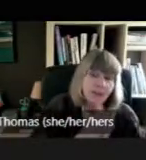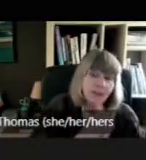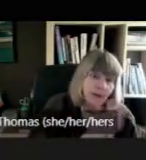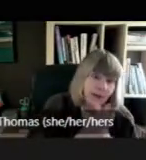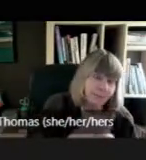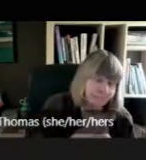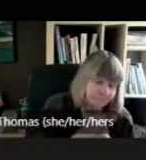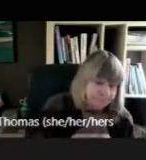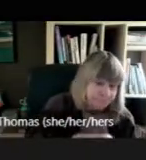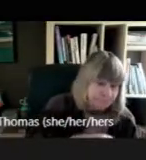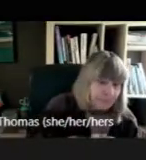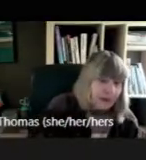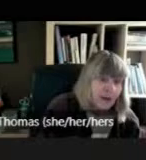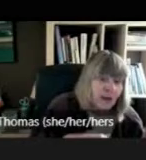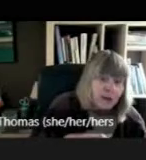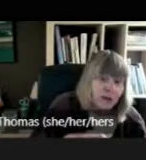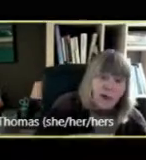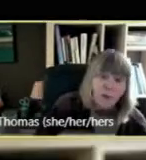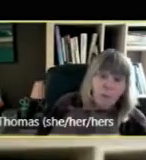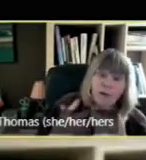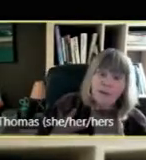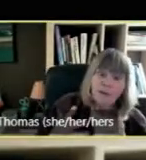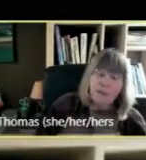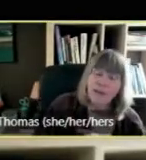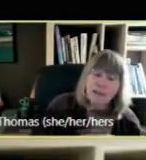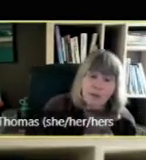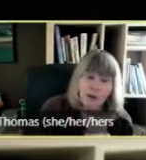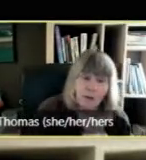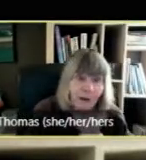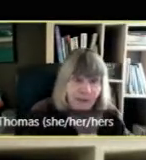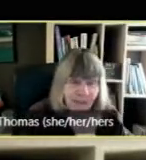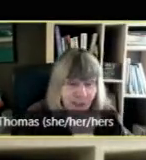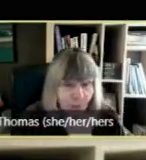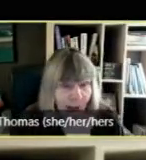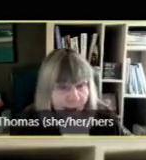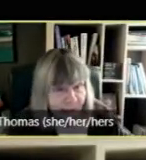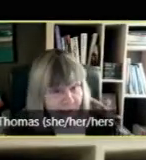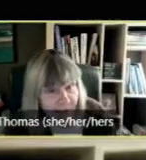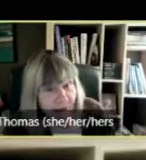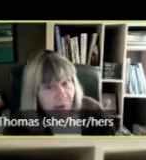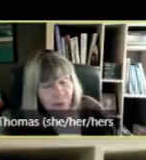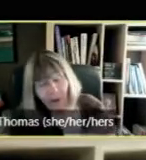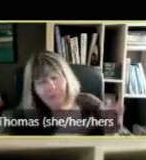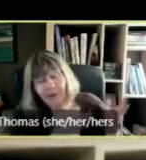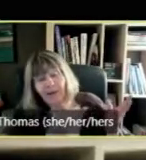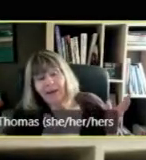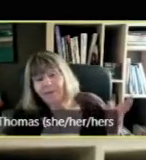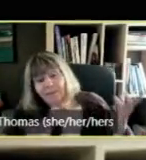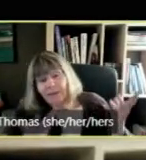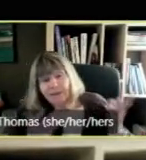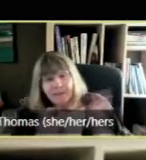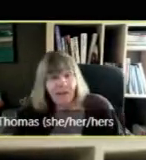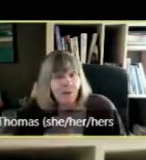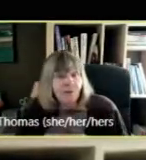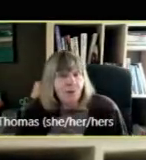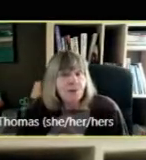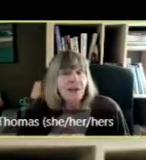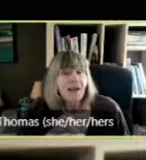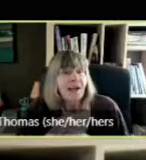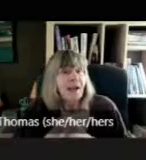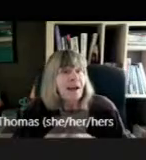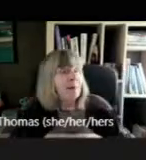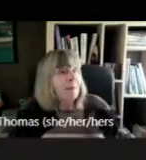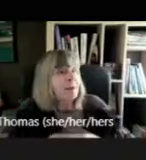changes therein. Now, one of the things we know about sexuality throughout the life cycle, of